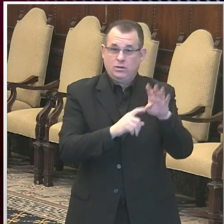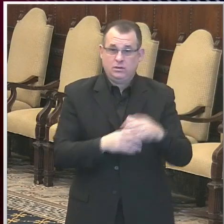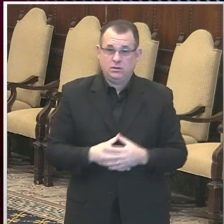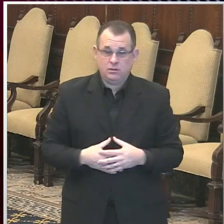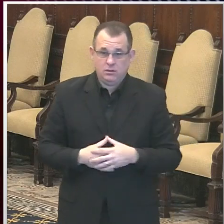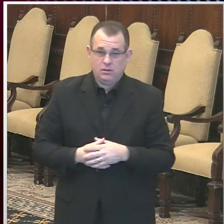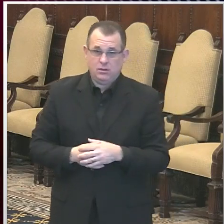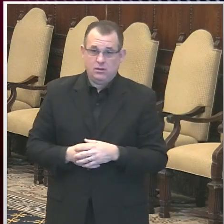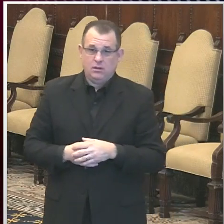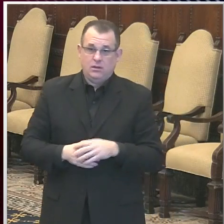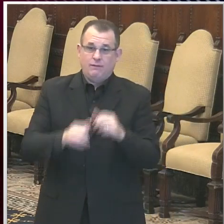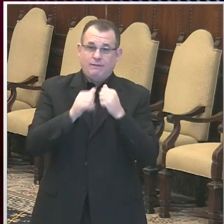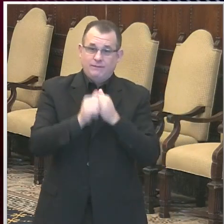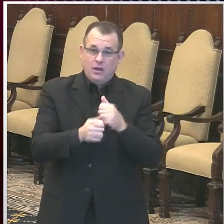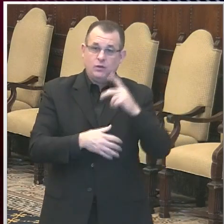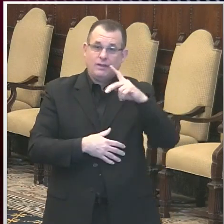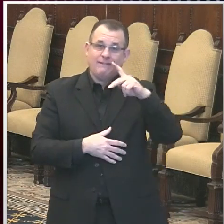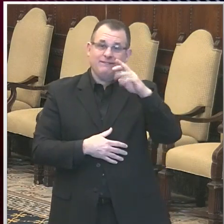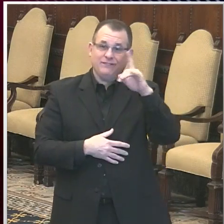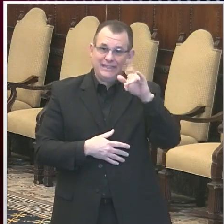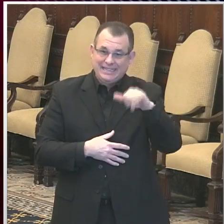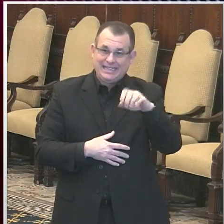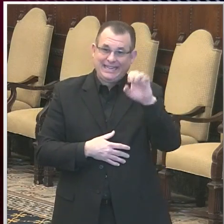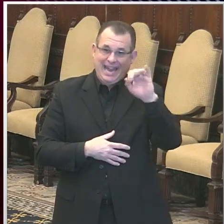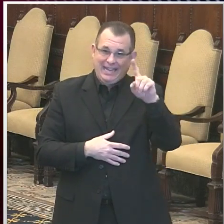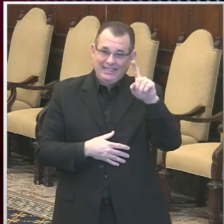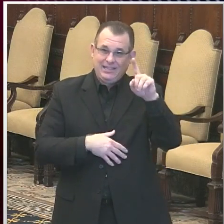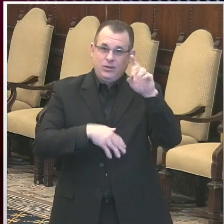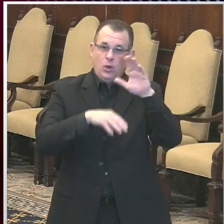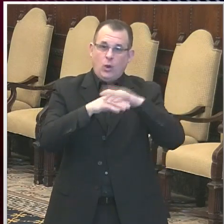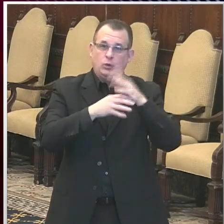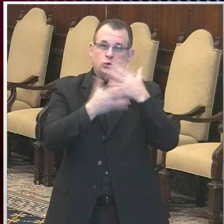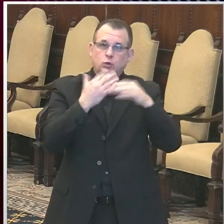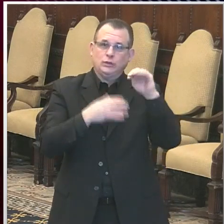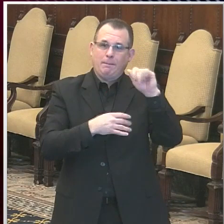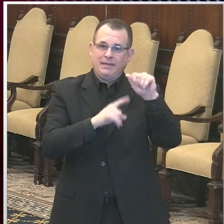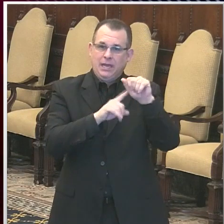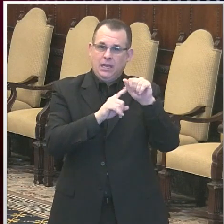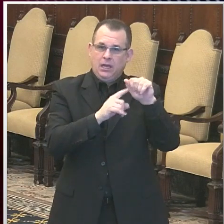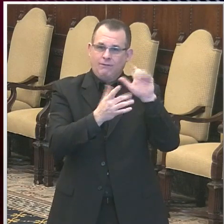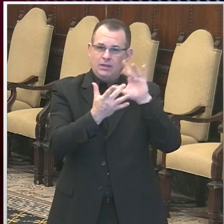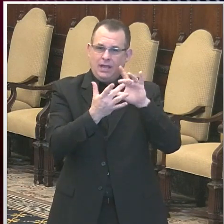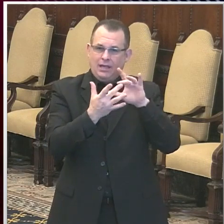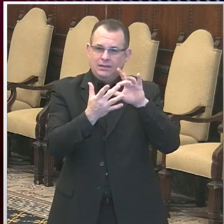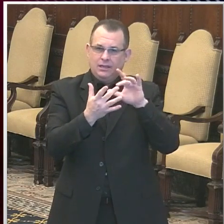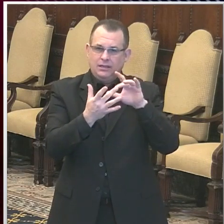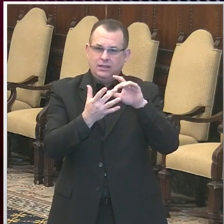follow Philly Eid in the Park Festival on social media or contact them at